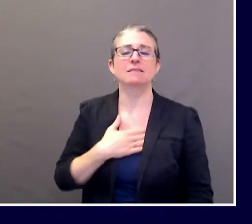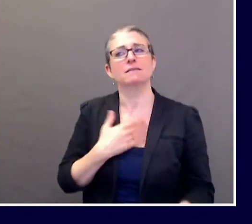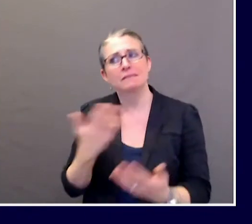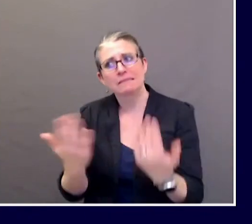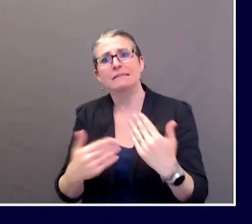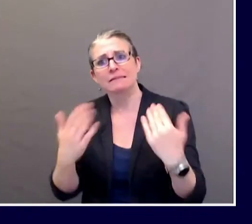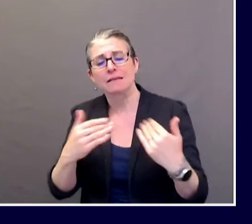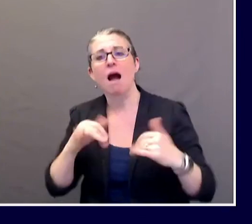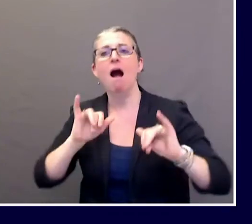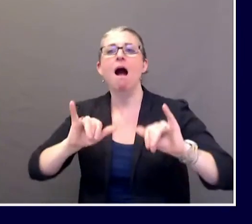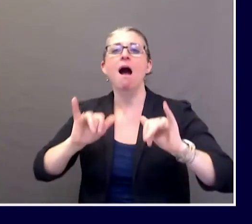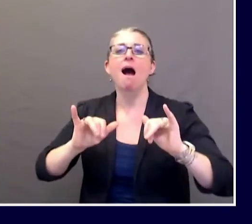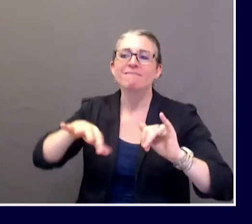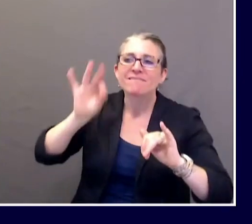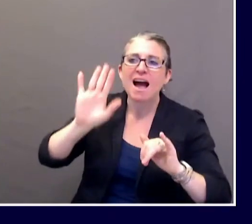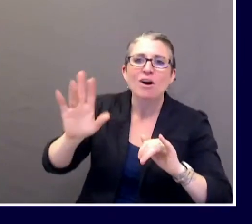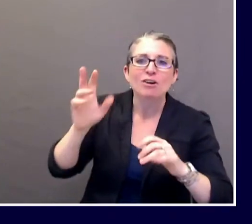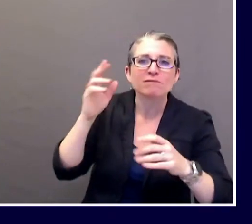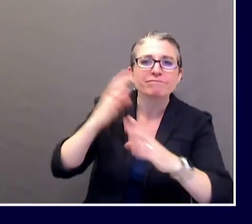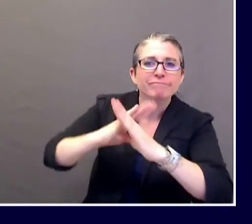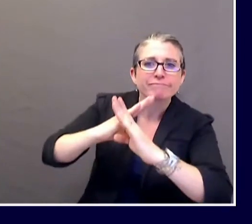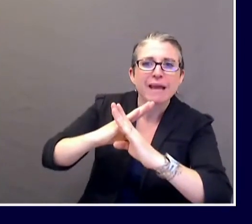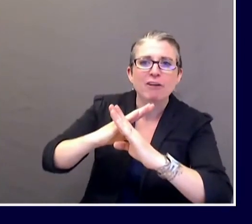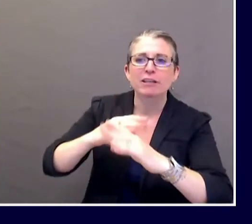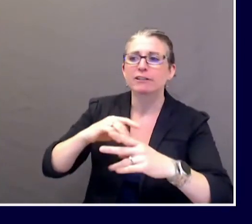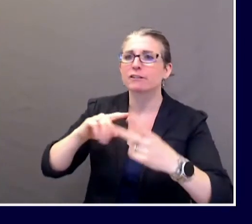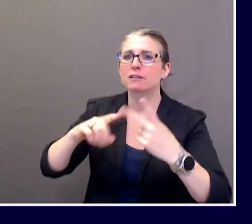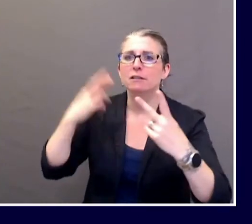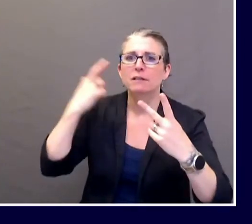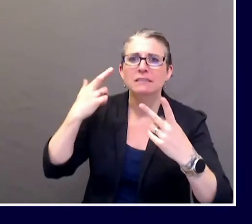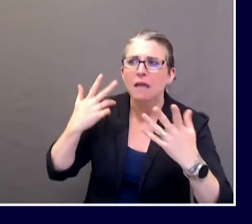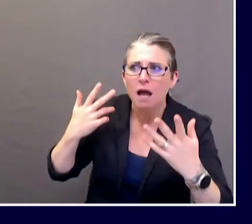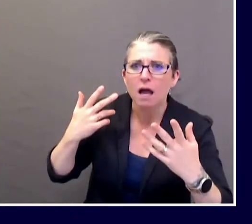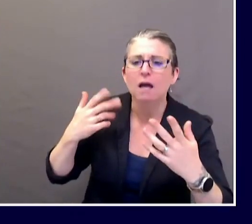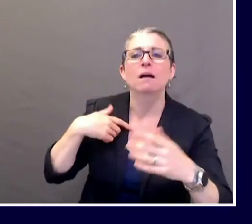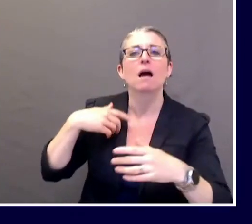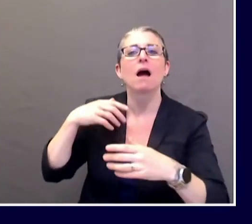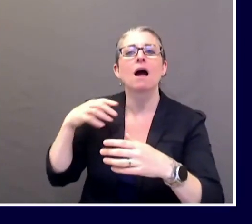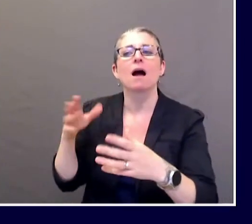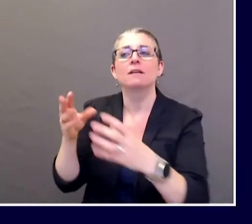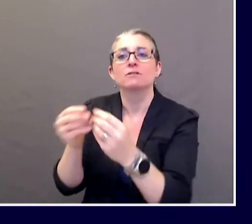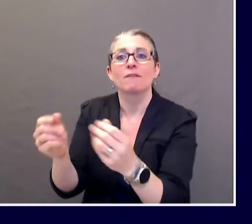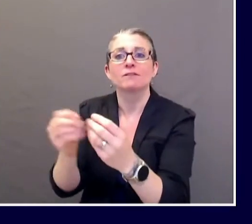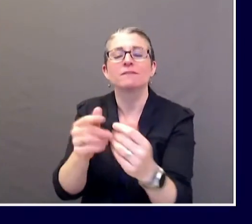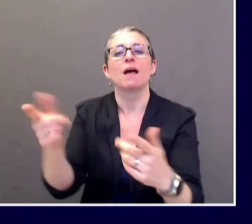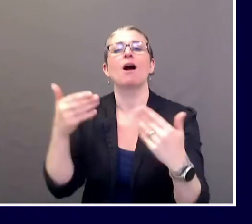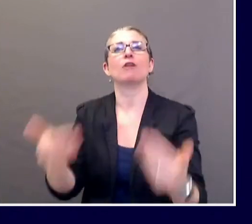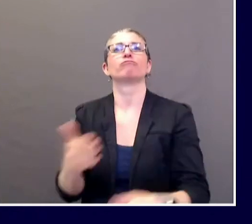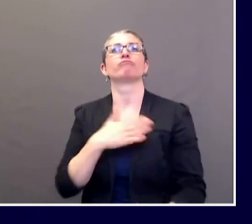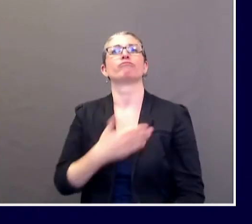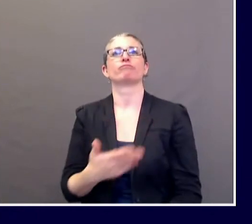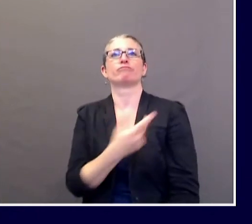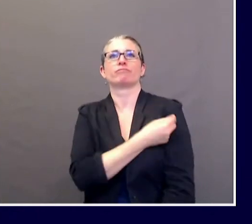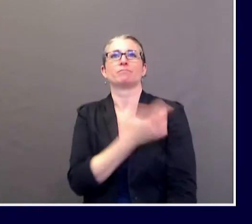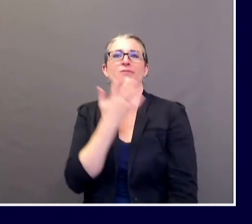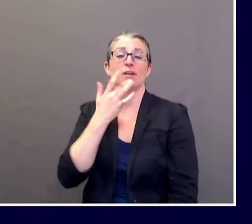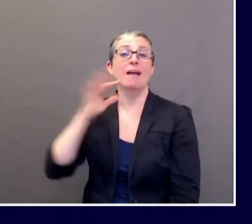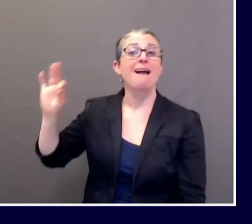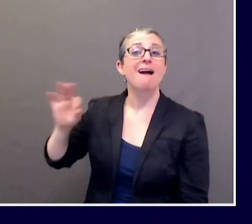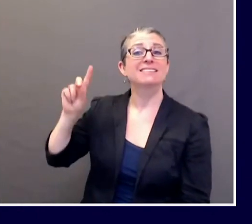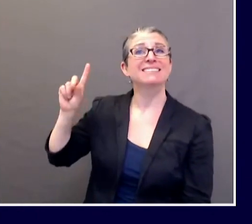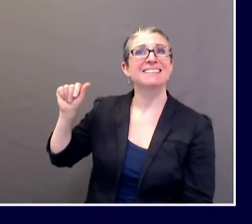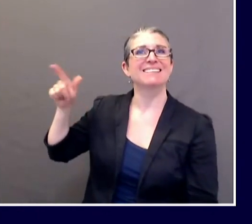vaccines not fully vetted by the FDA, things of that nature. So we're going to see where that discussion goes. Is it now illegal